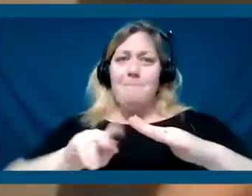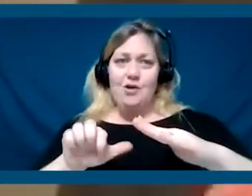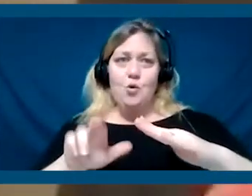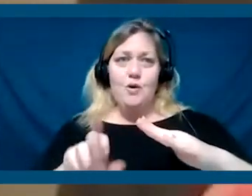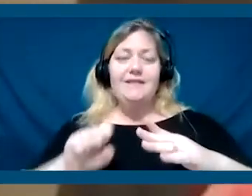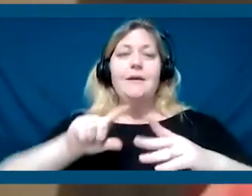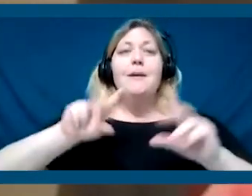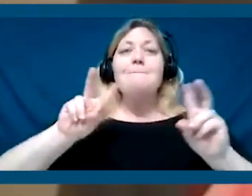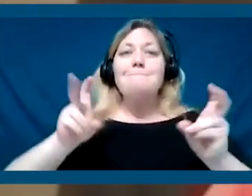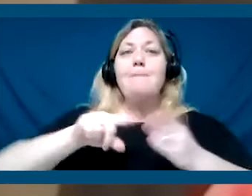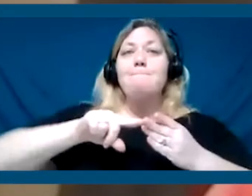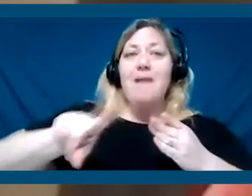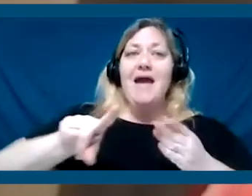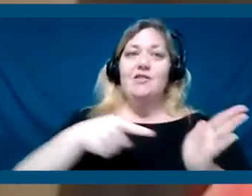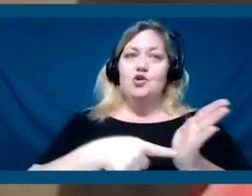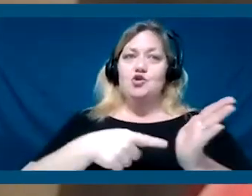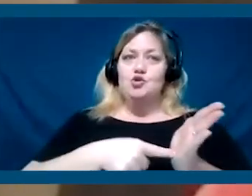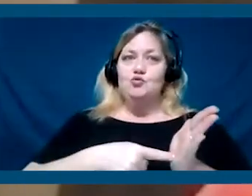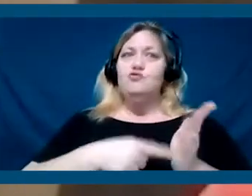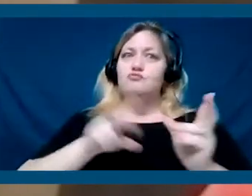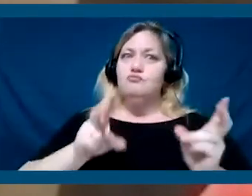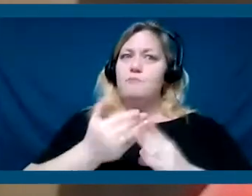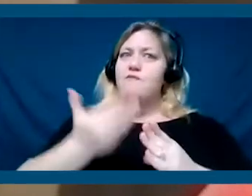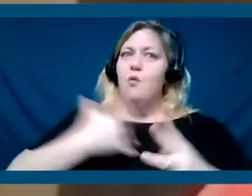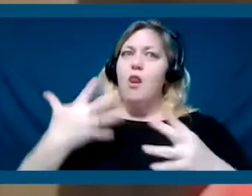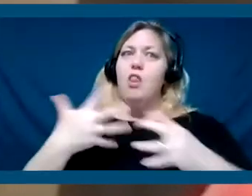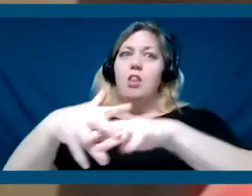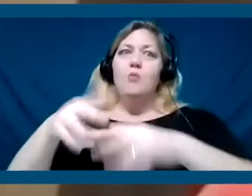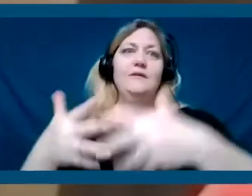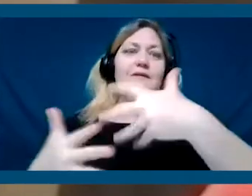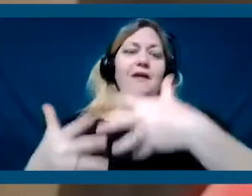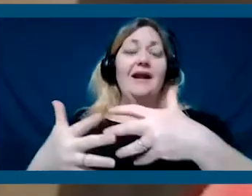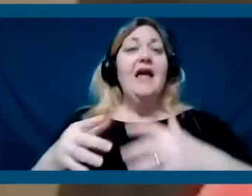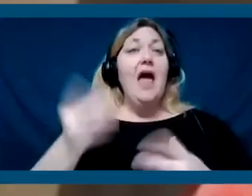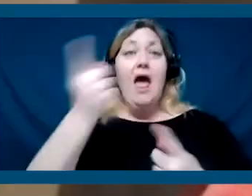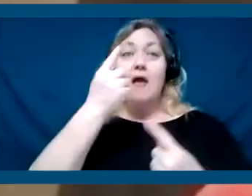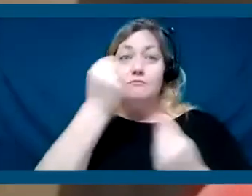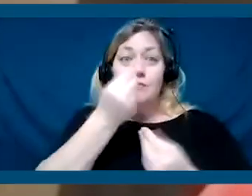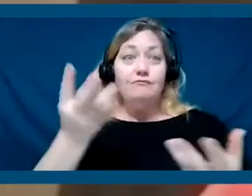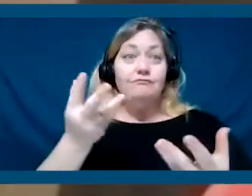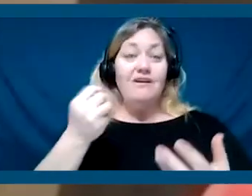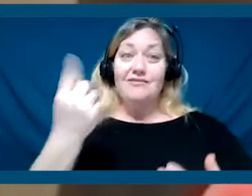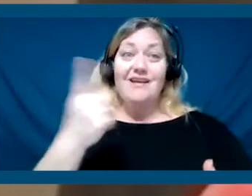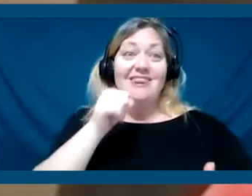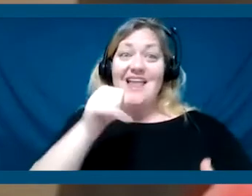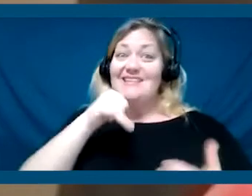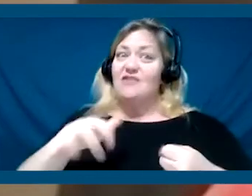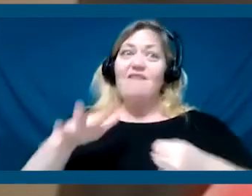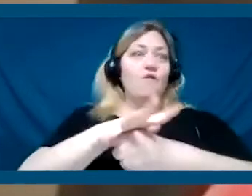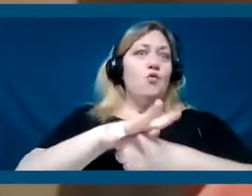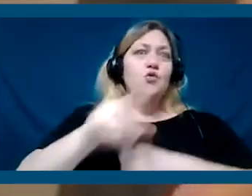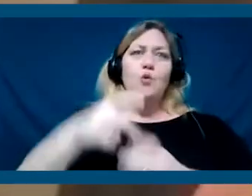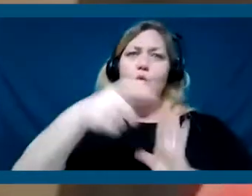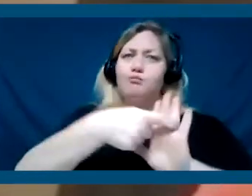were integrated in the society. Mind you, still that integration is not fully there. Racism still exists. It's ingrained in our